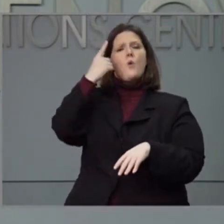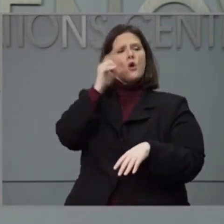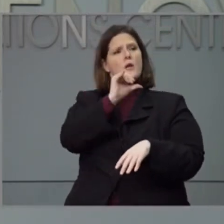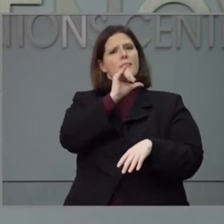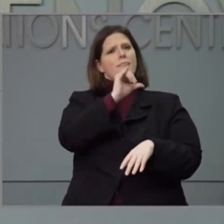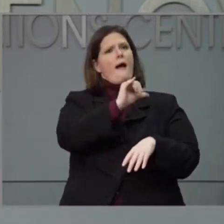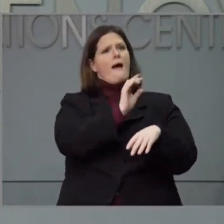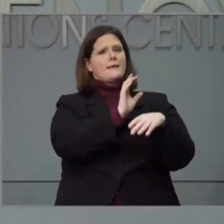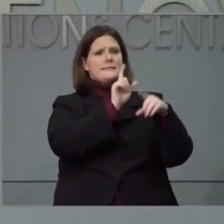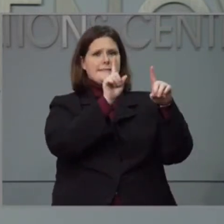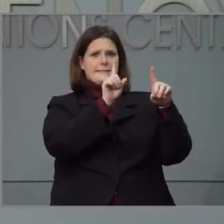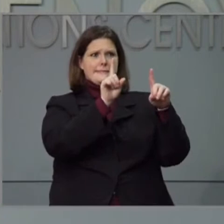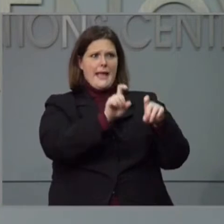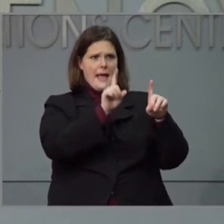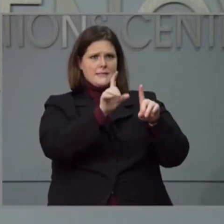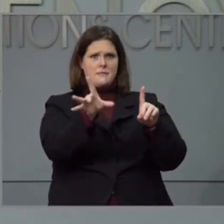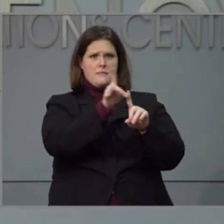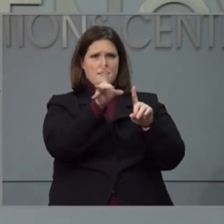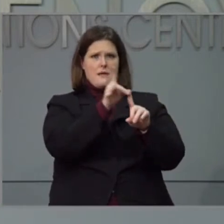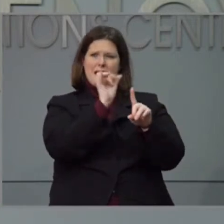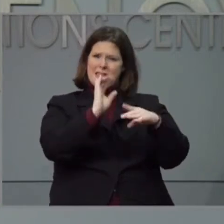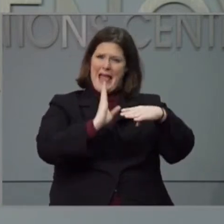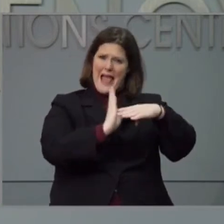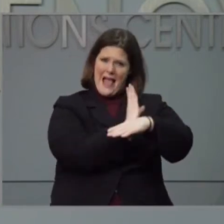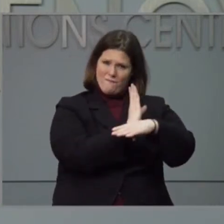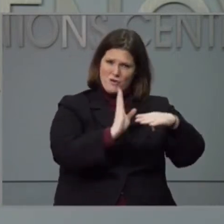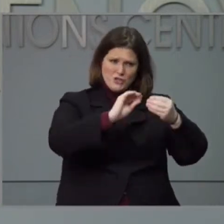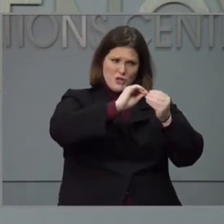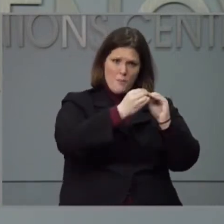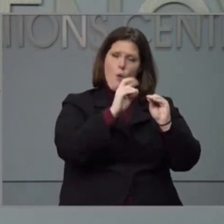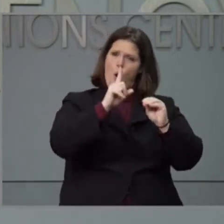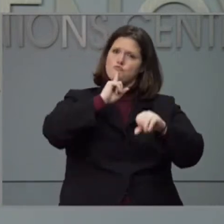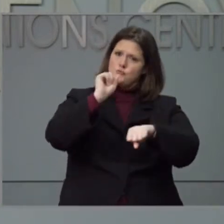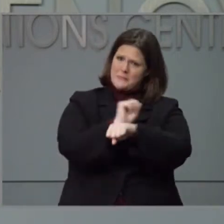test an average of the counties, or is it the true statewide average?